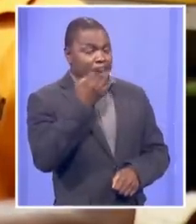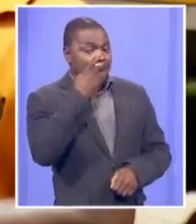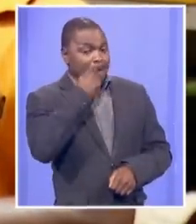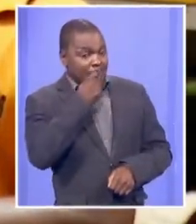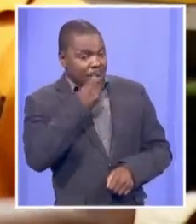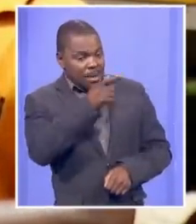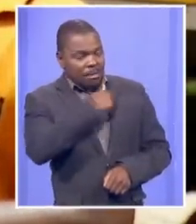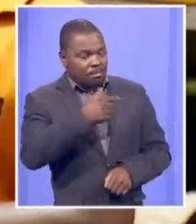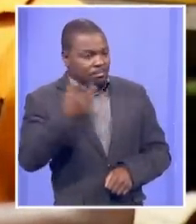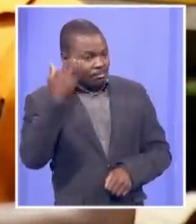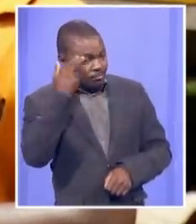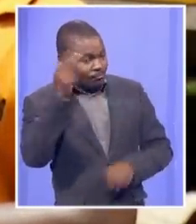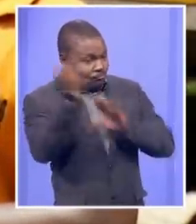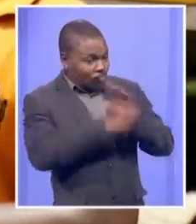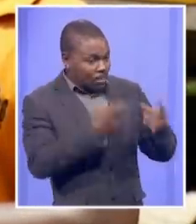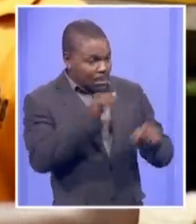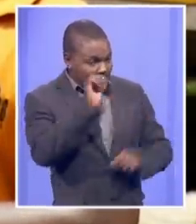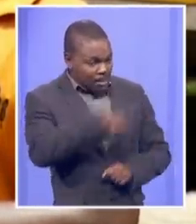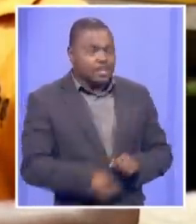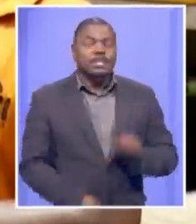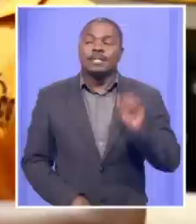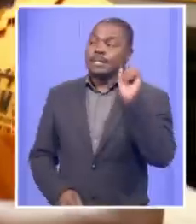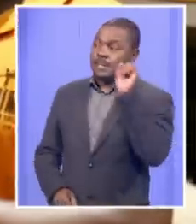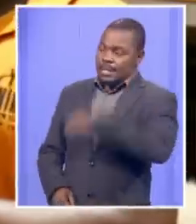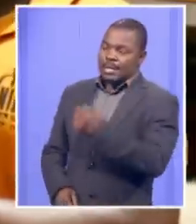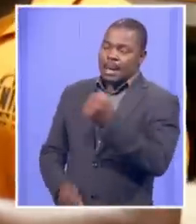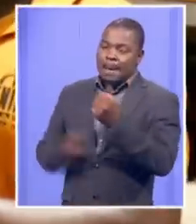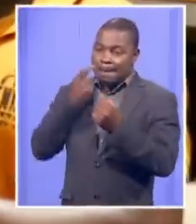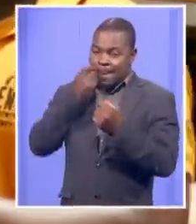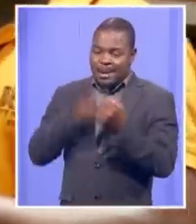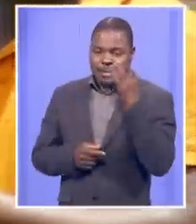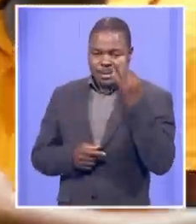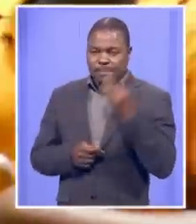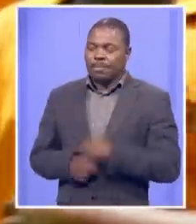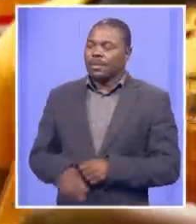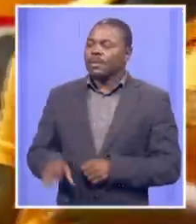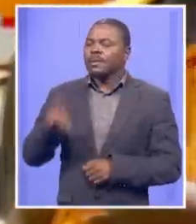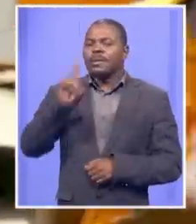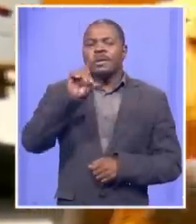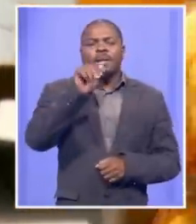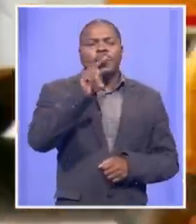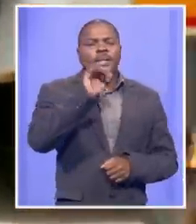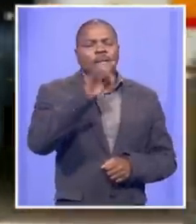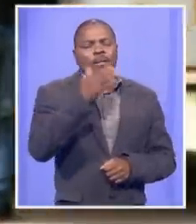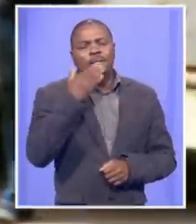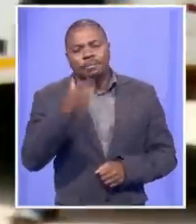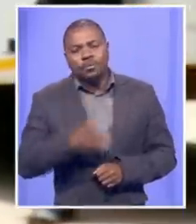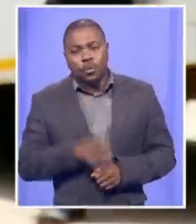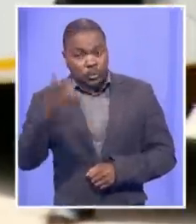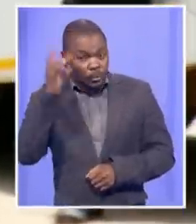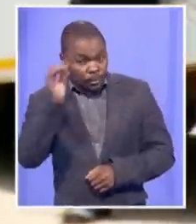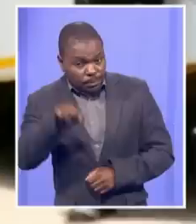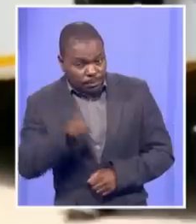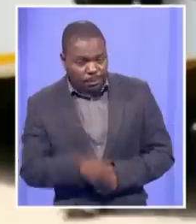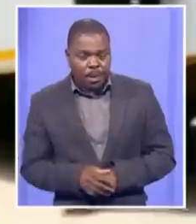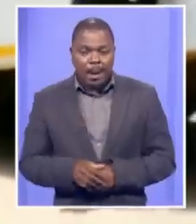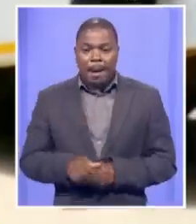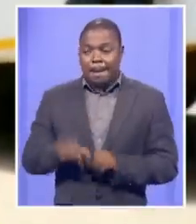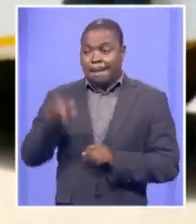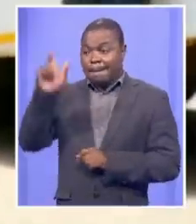morning? Yes, there were 3 men. Right. Thank you so much, Daniel. Des, they've heard there, that was one of the